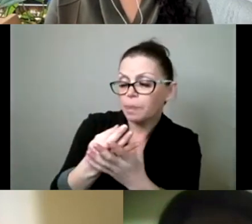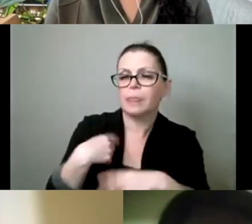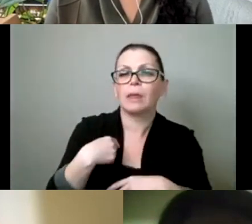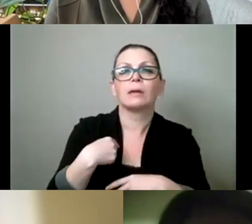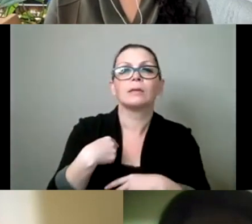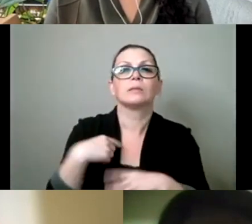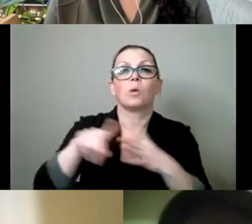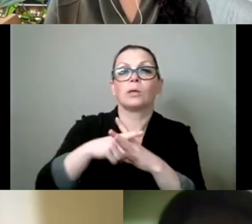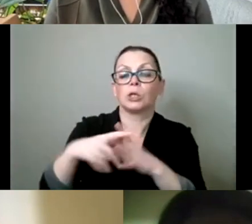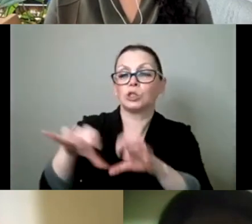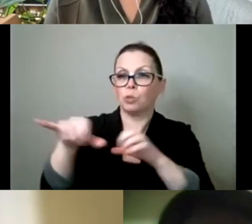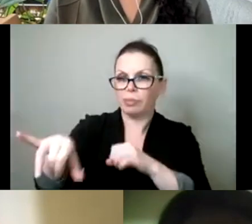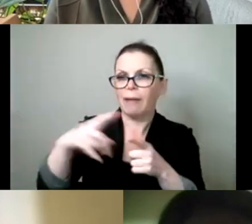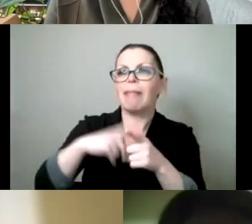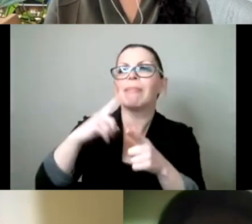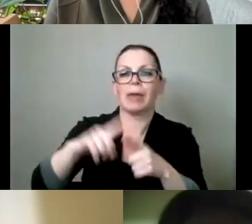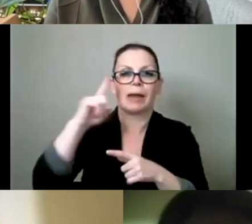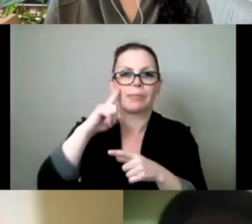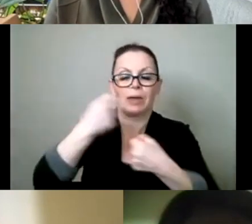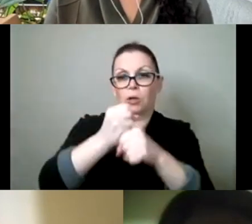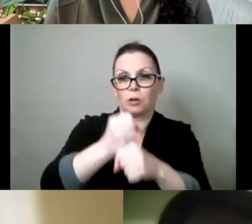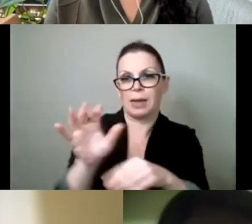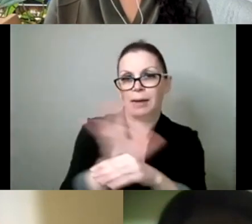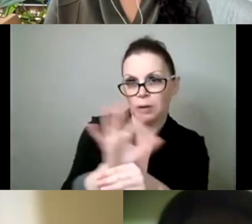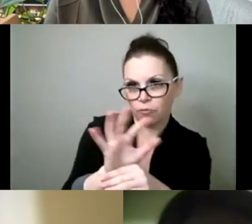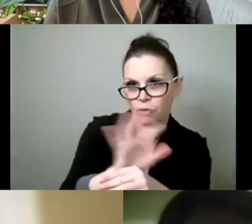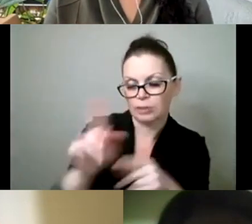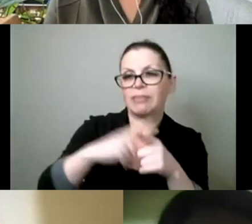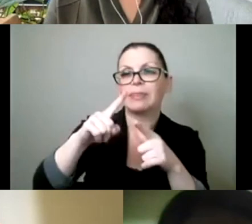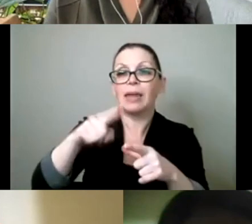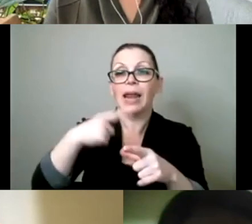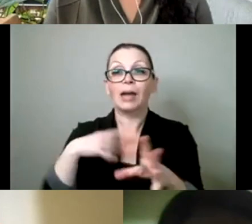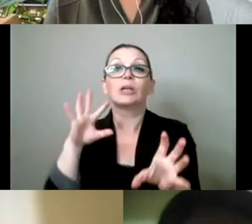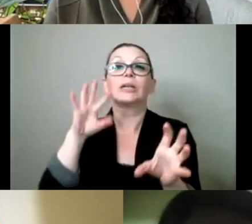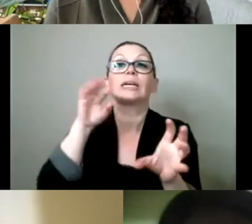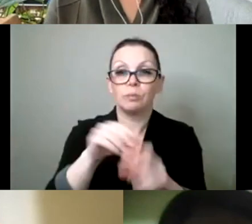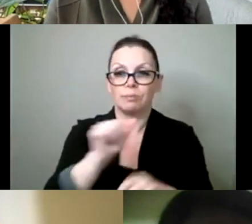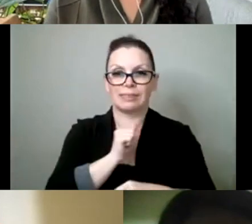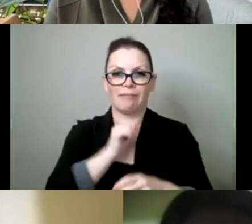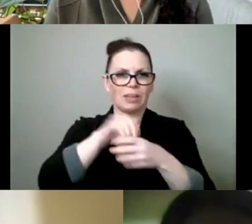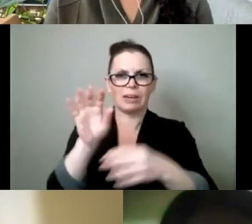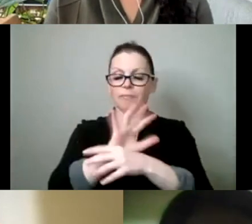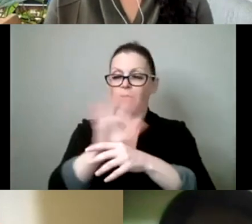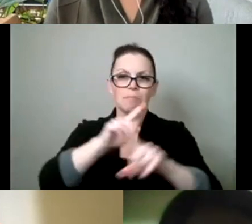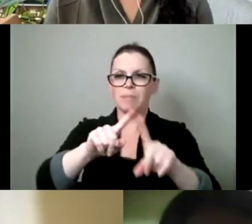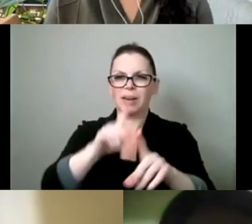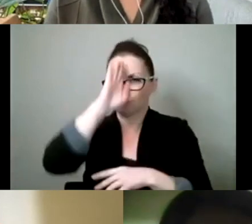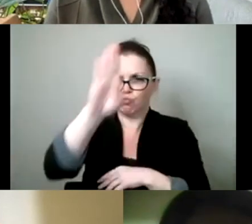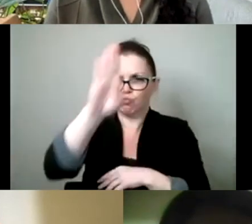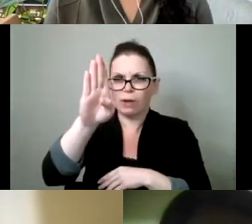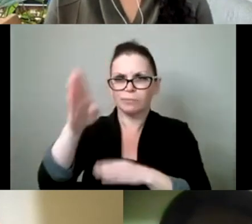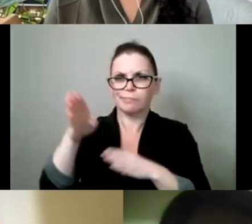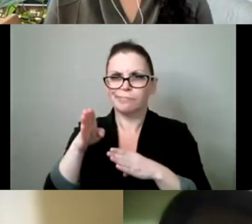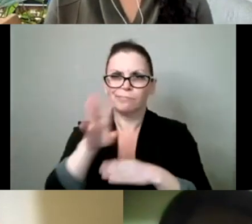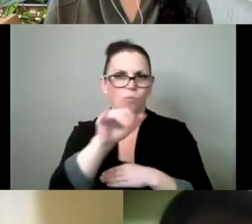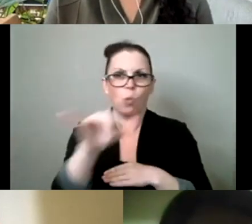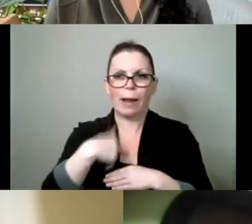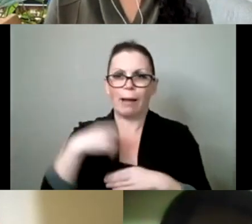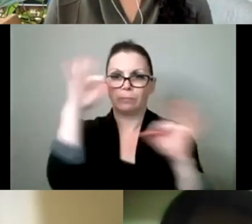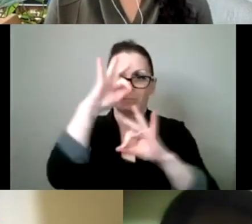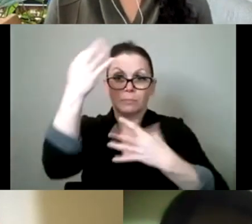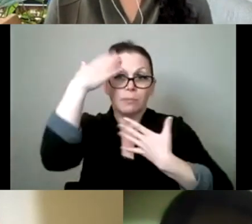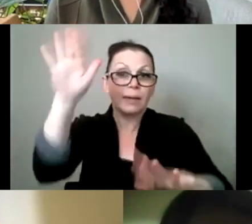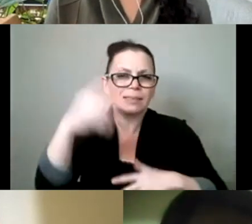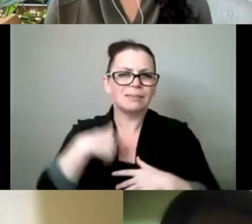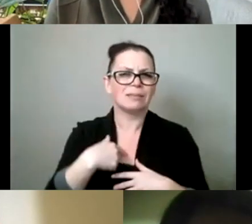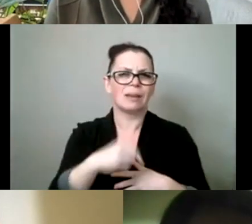then I can finance films, and then I can put myself in a film. But I didn't know a direct route. Like I didn't even think